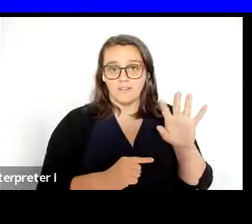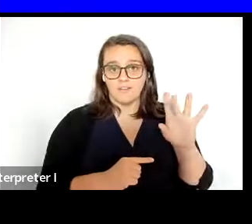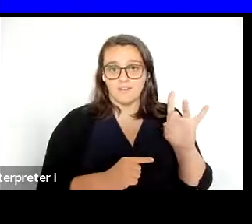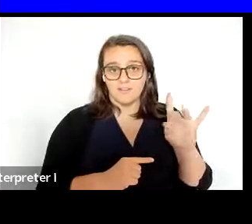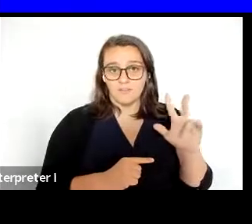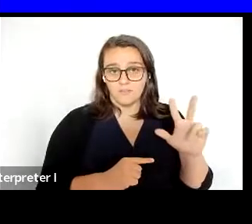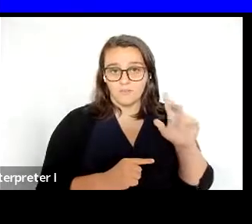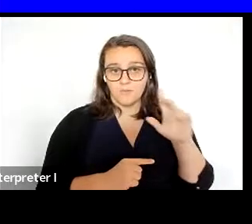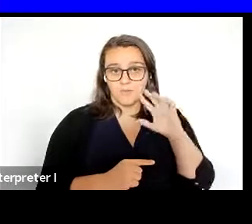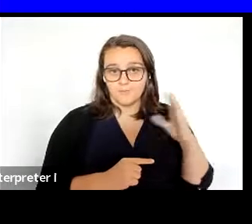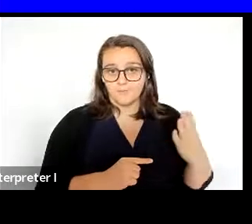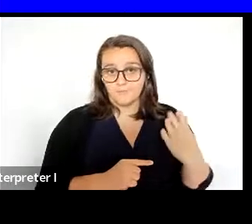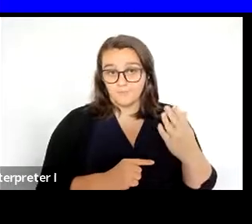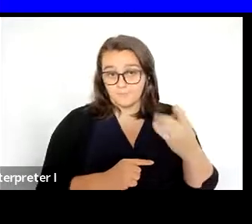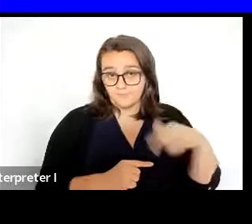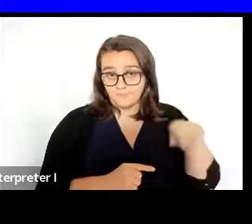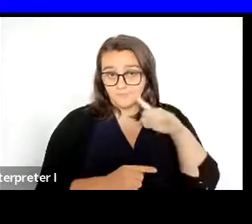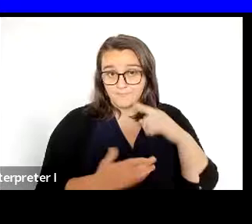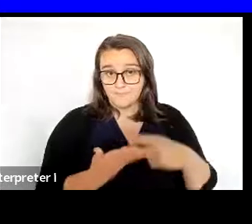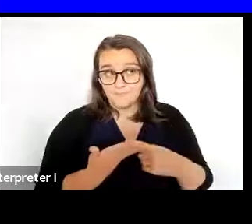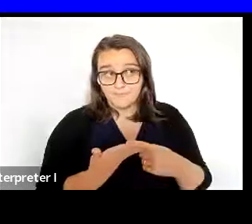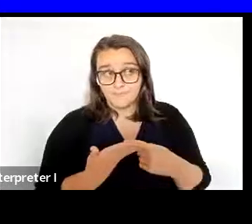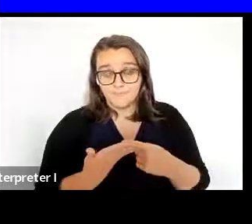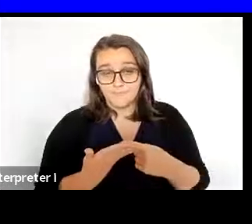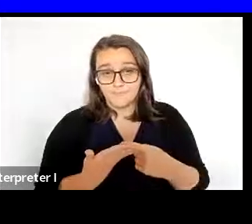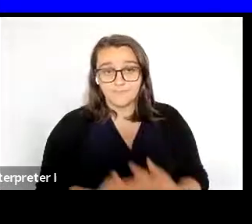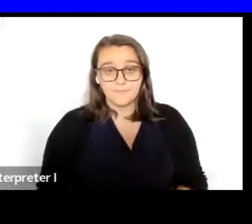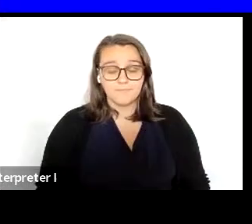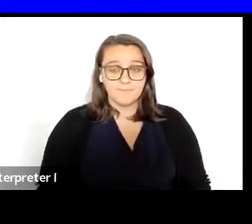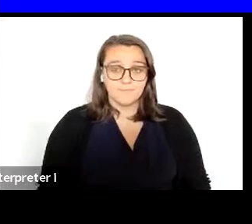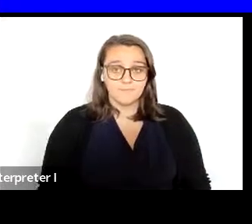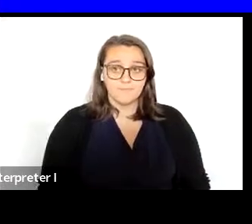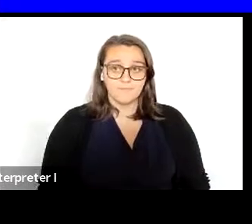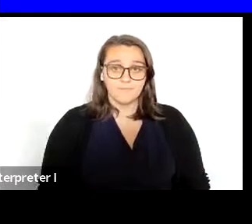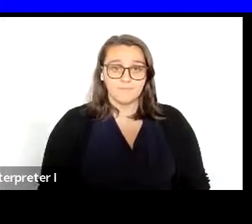24-983. So moved. Is there discussion?